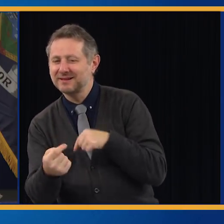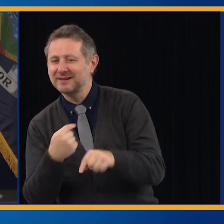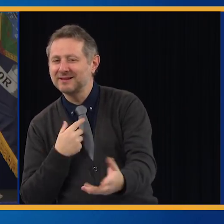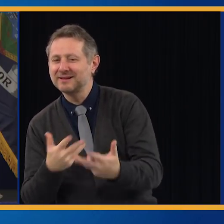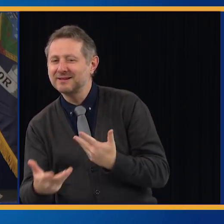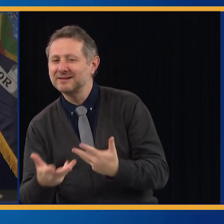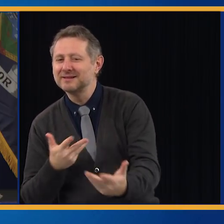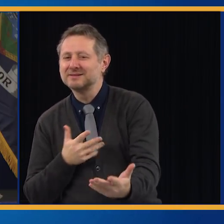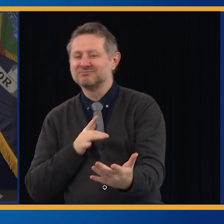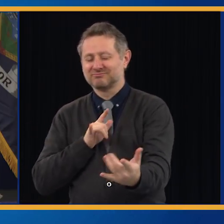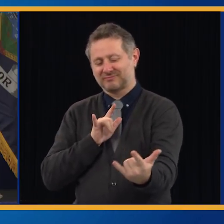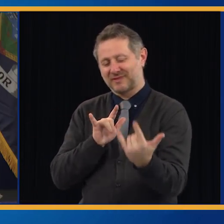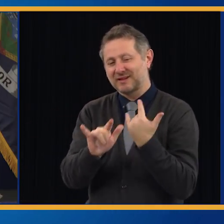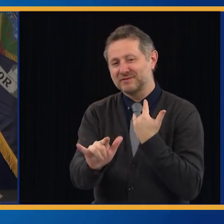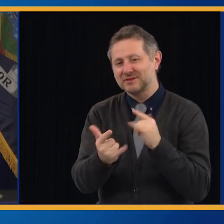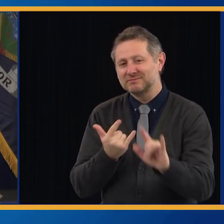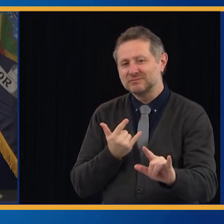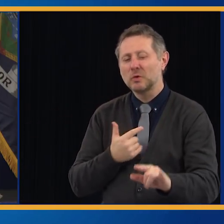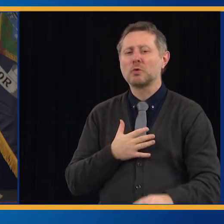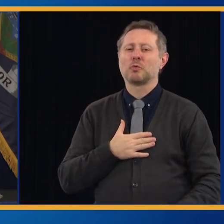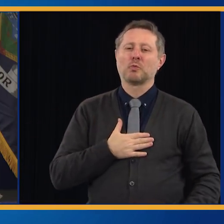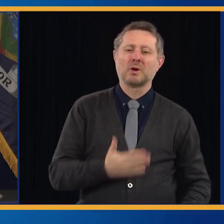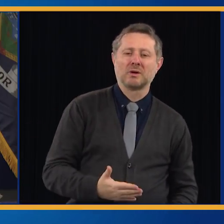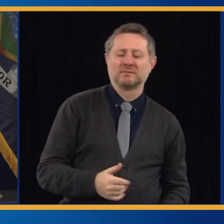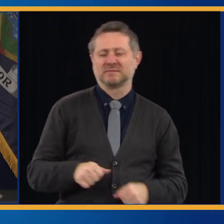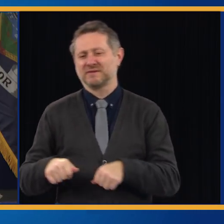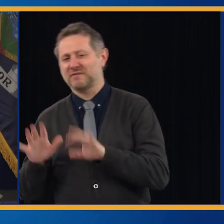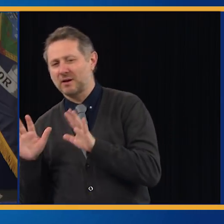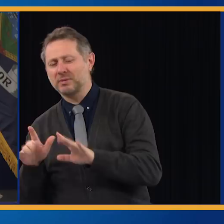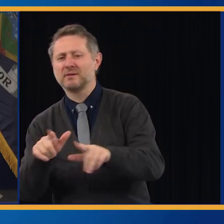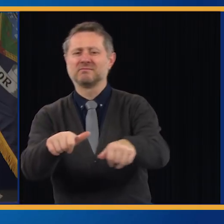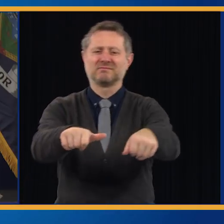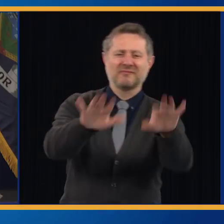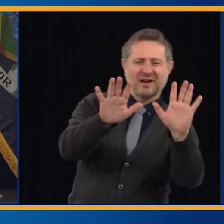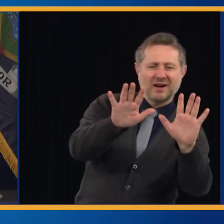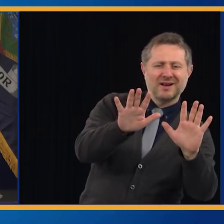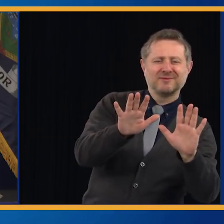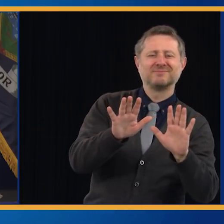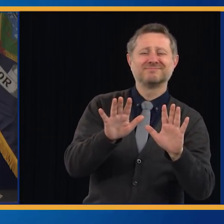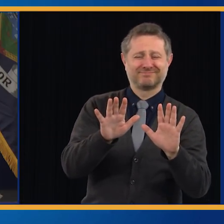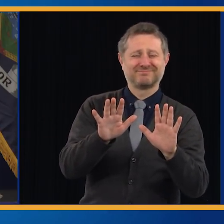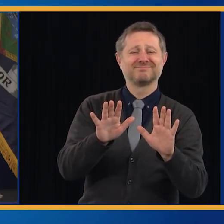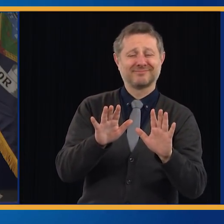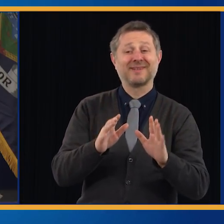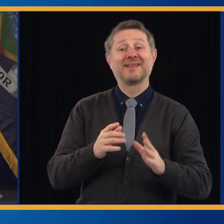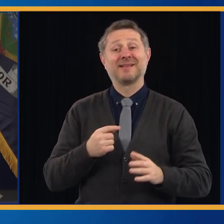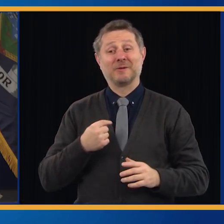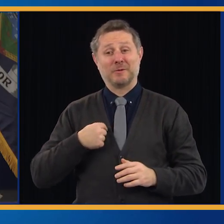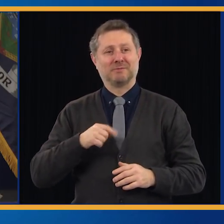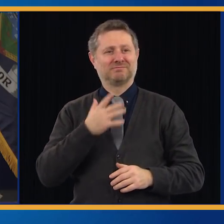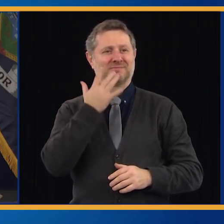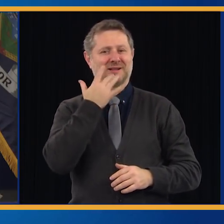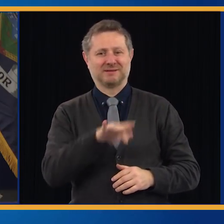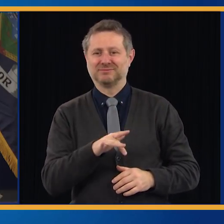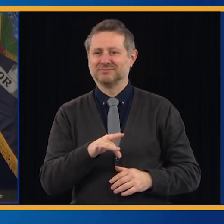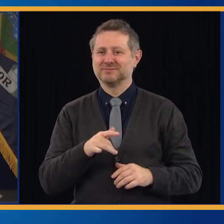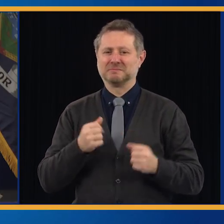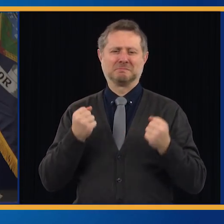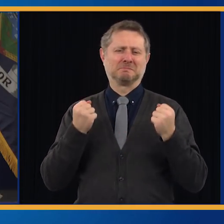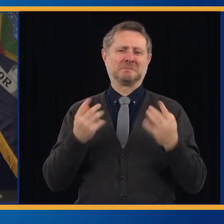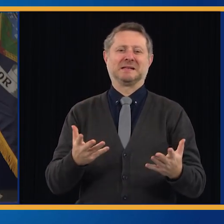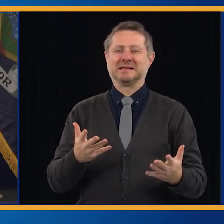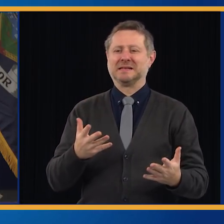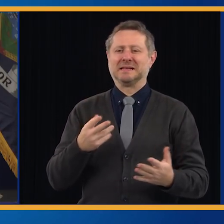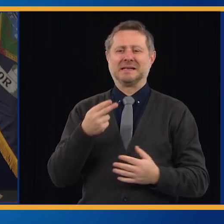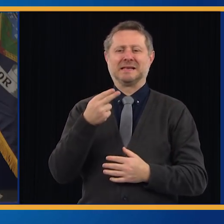to sacrifice, and because we're fortunate where we have many, many heroes in